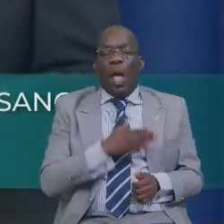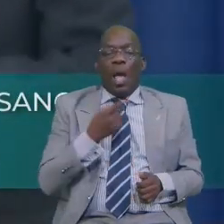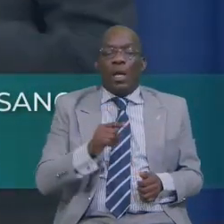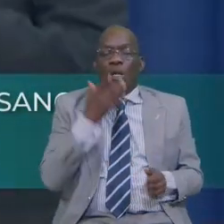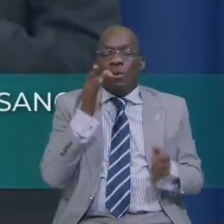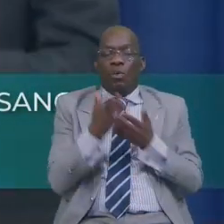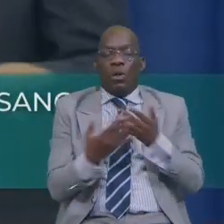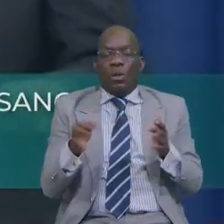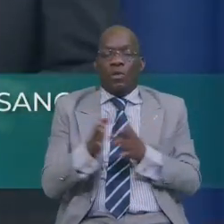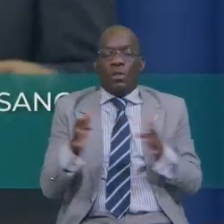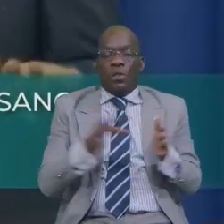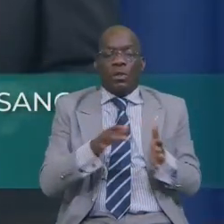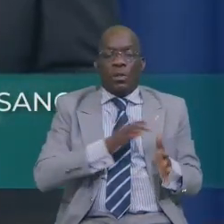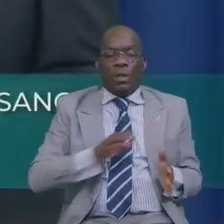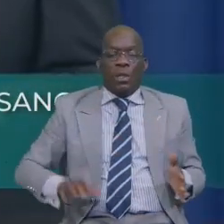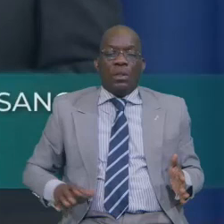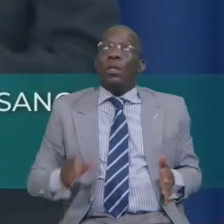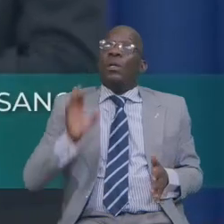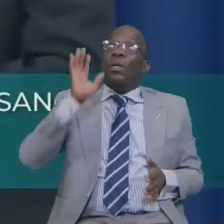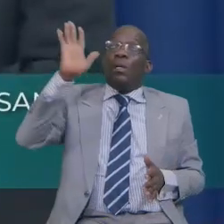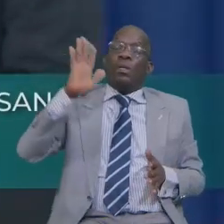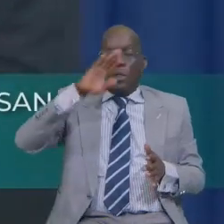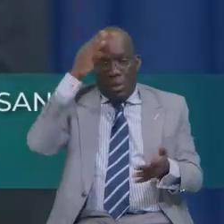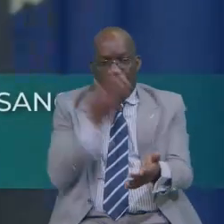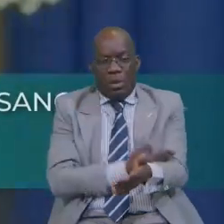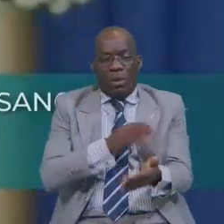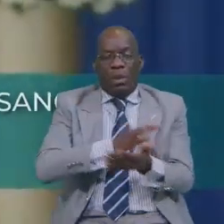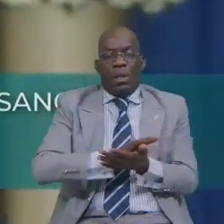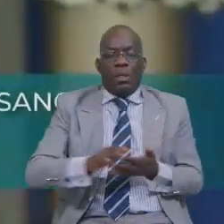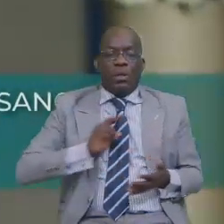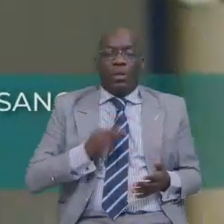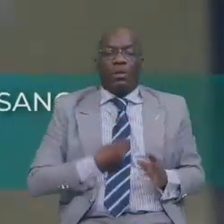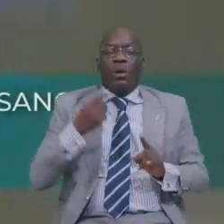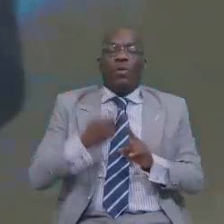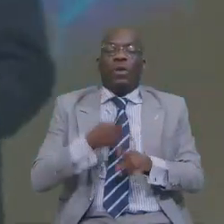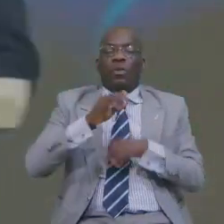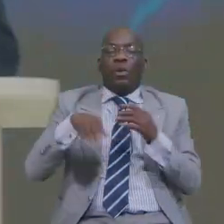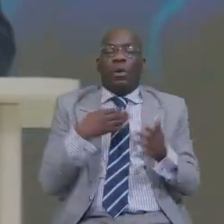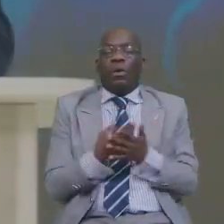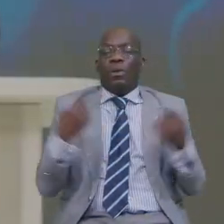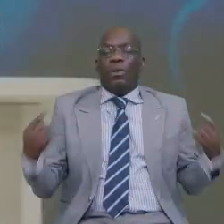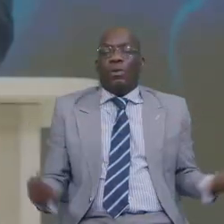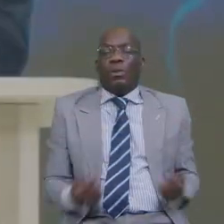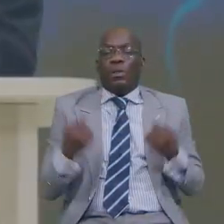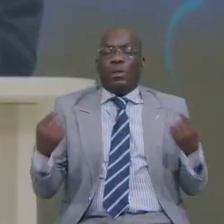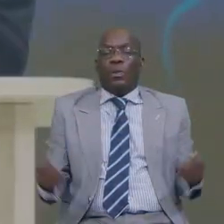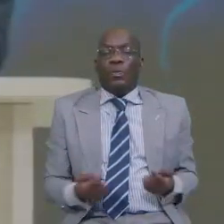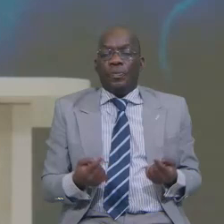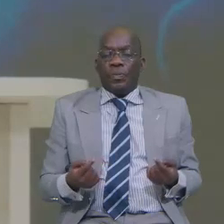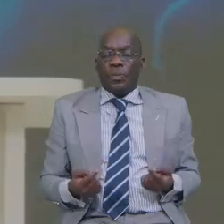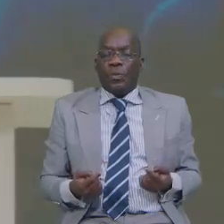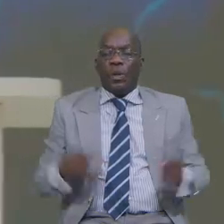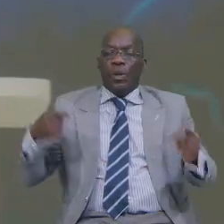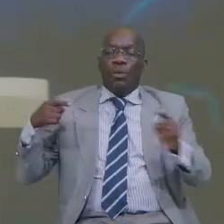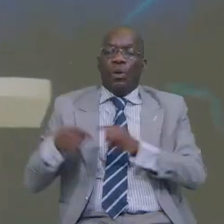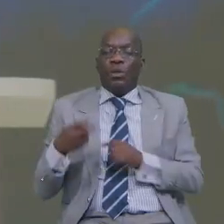son, cleanseth us from all sin. We're coming to point number two.